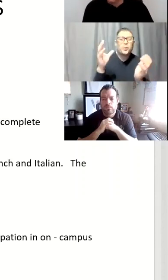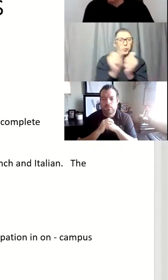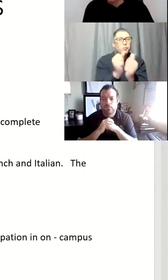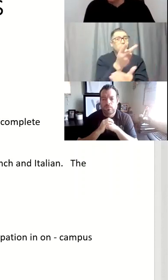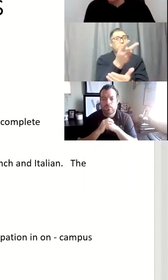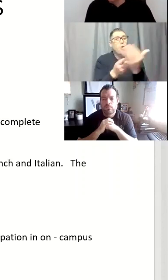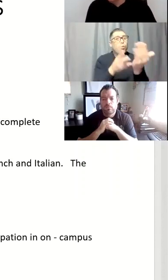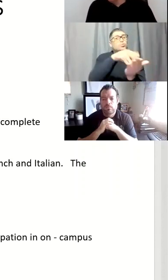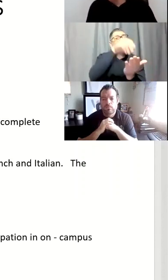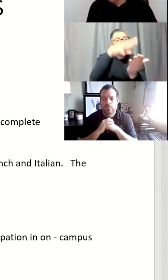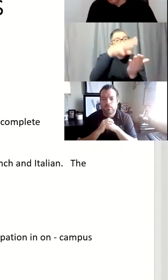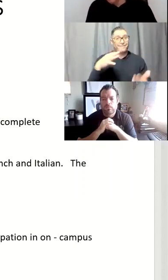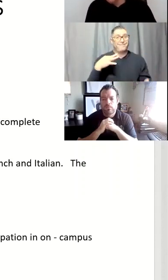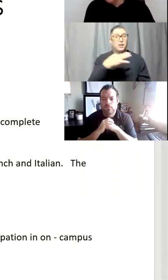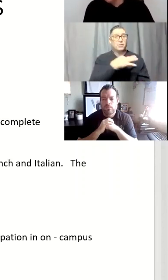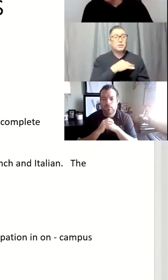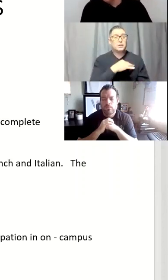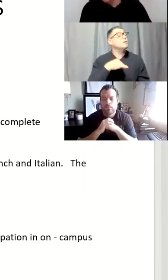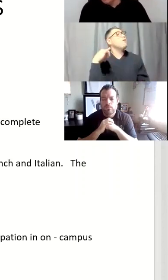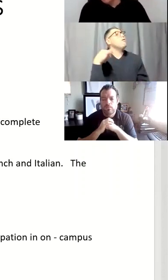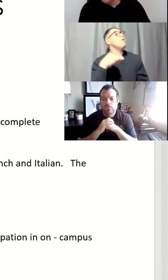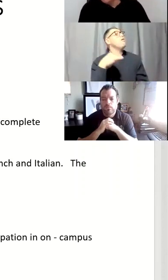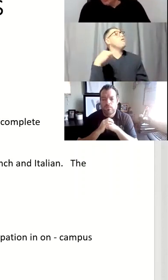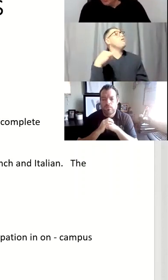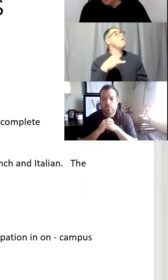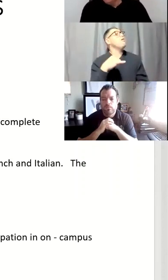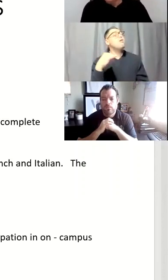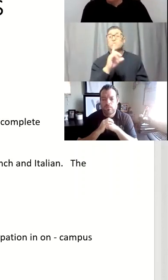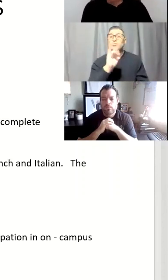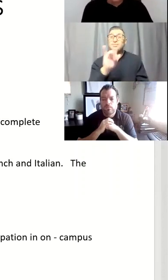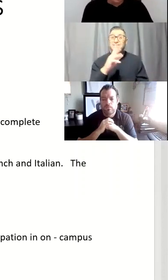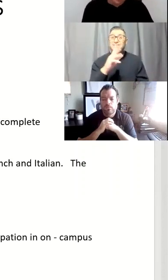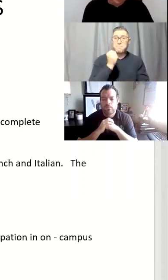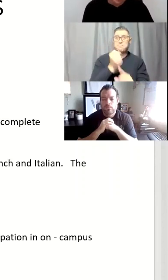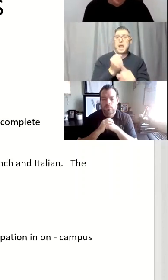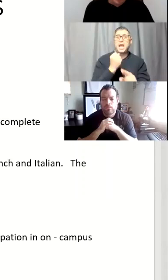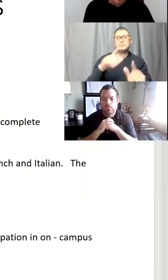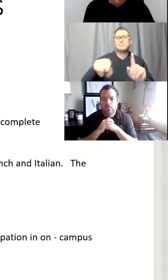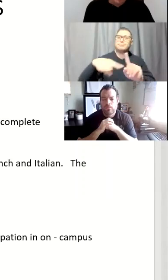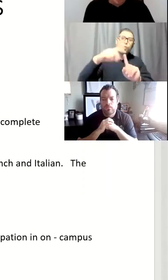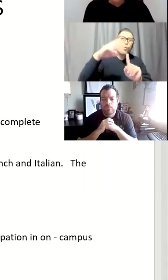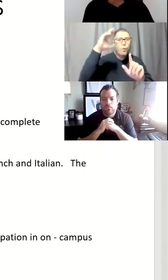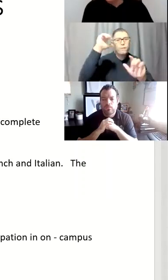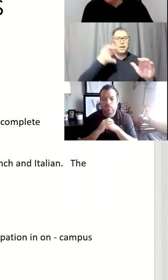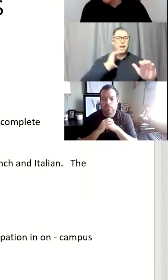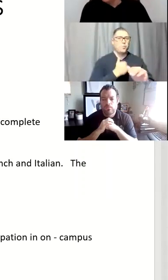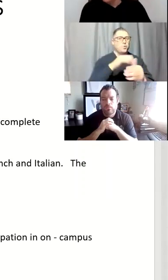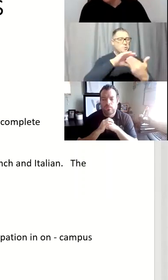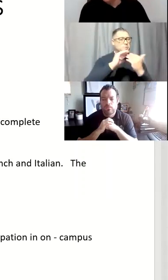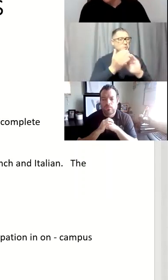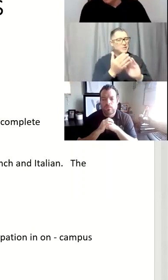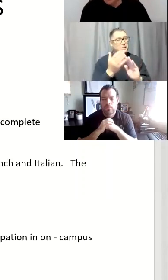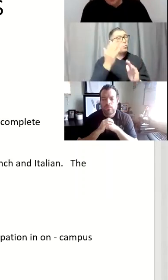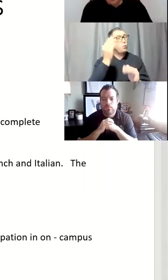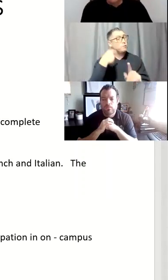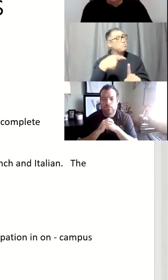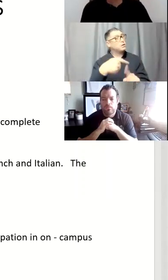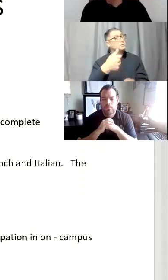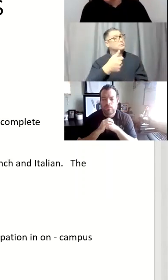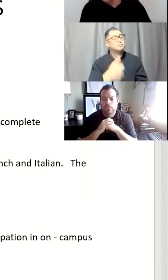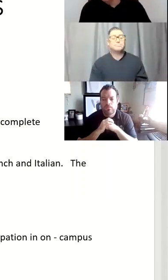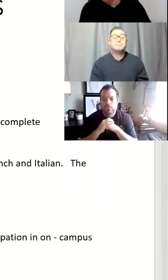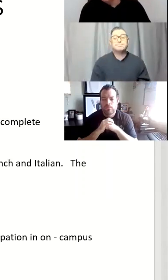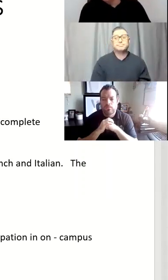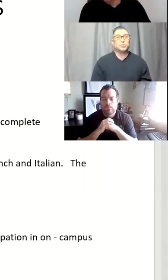on campus. And I'm sure this in turn impacts the community, and hopefully is a positive impact in the